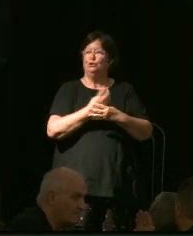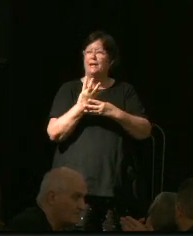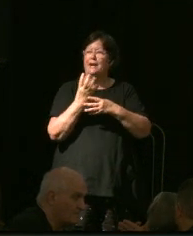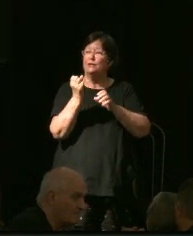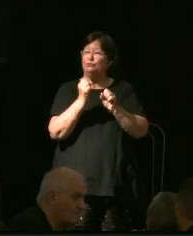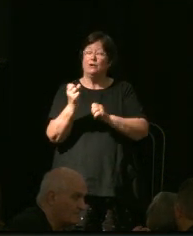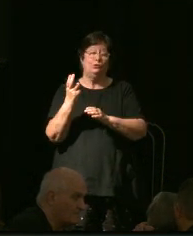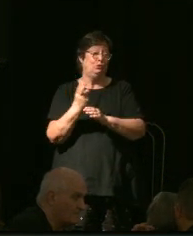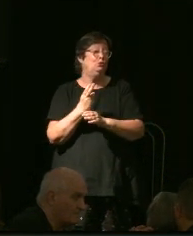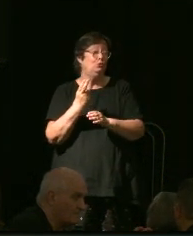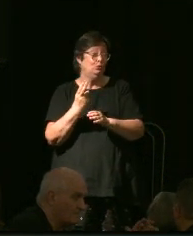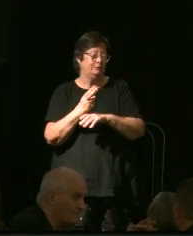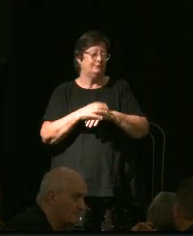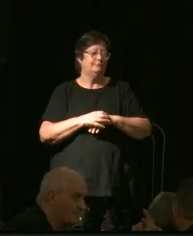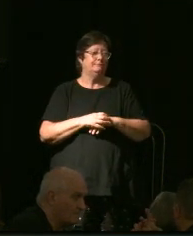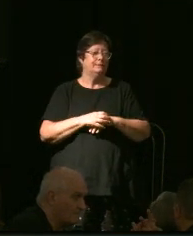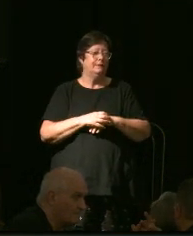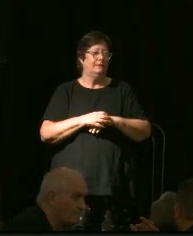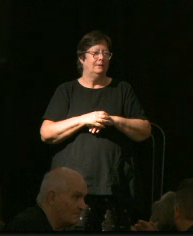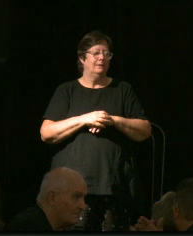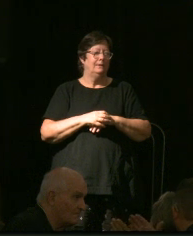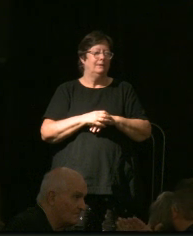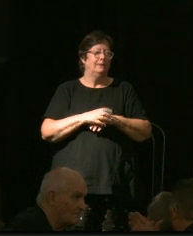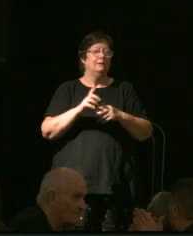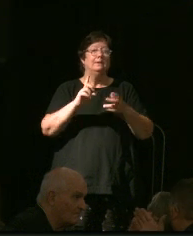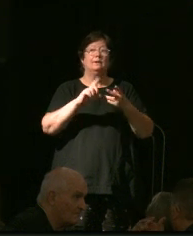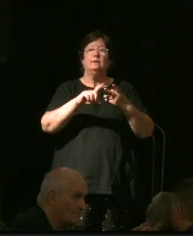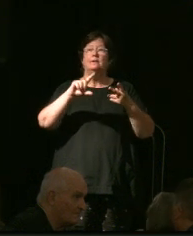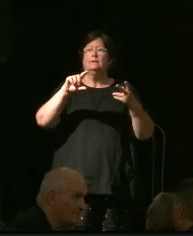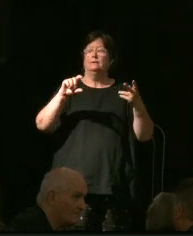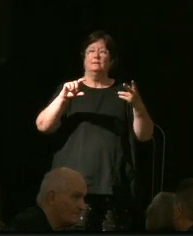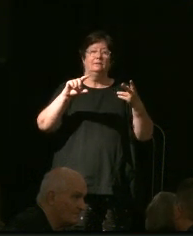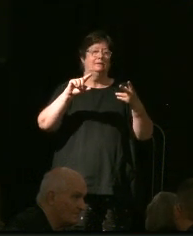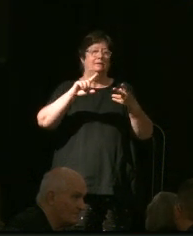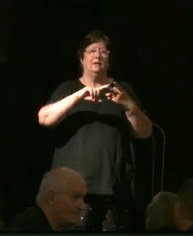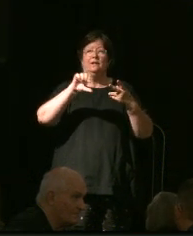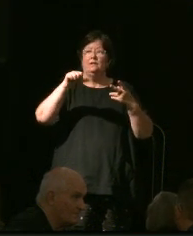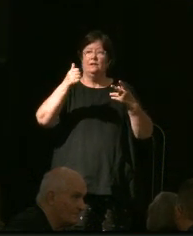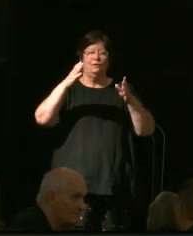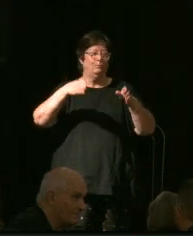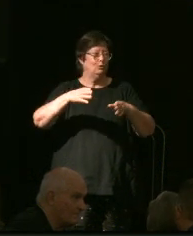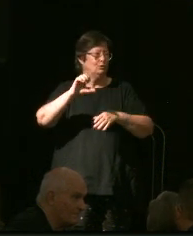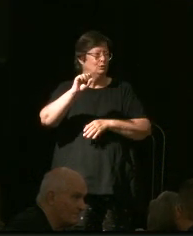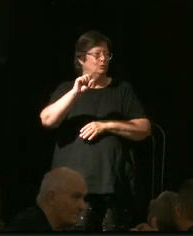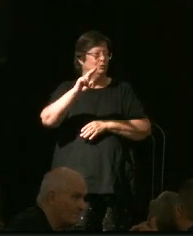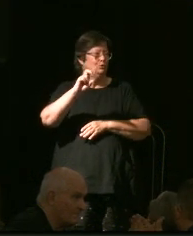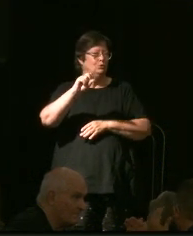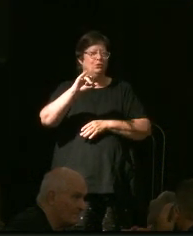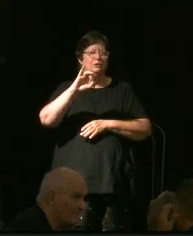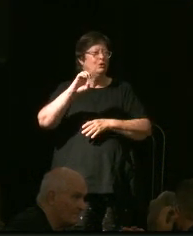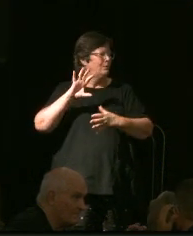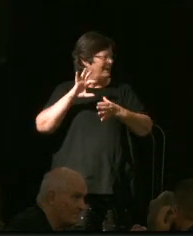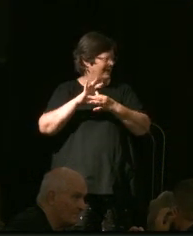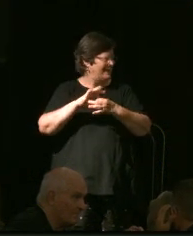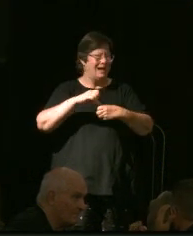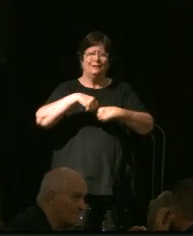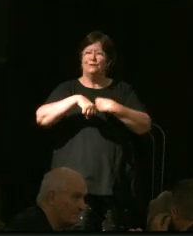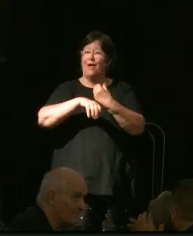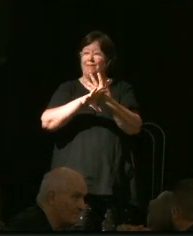being used. Susie Trodejo is going to connect with us, we hope, online to tell us